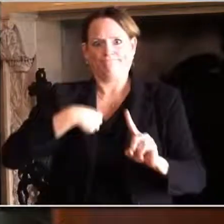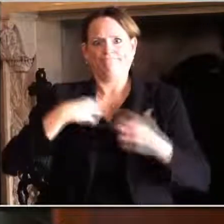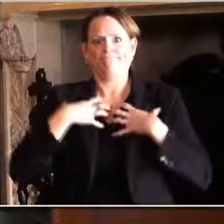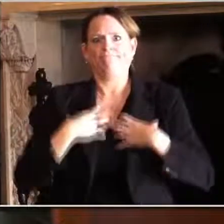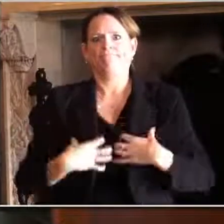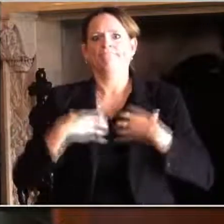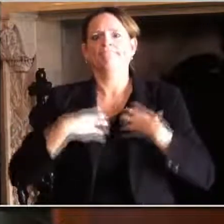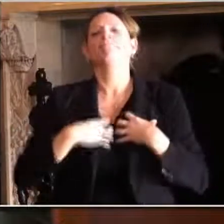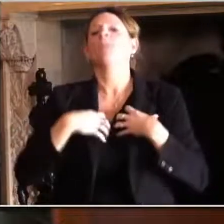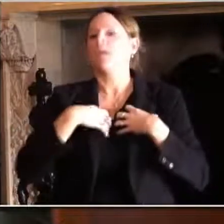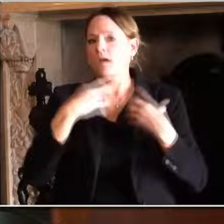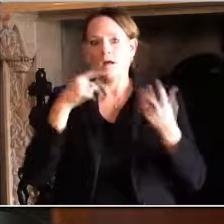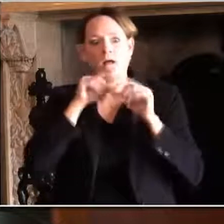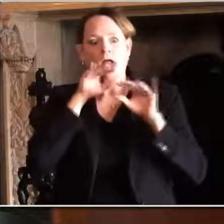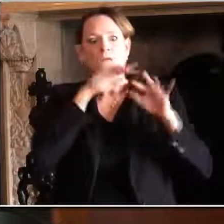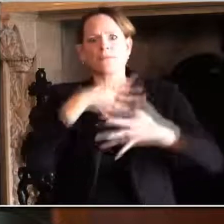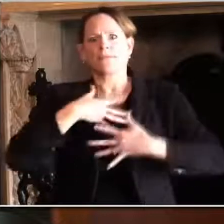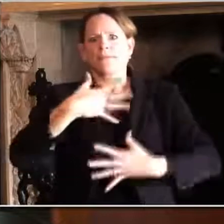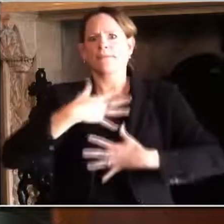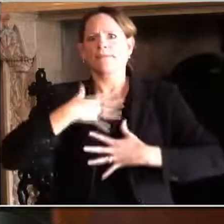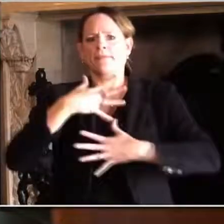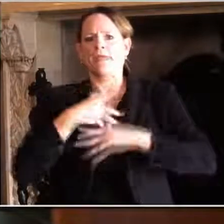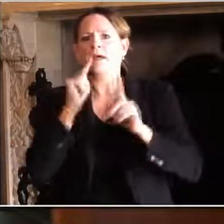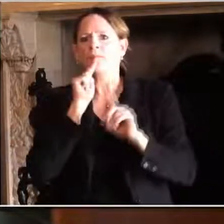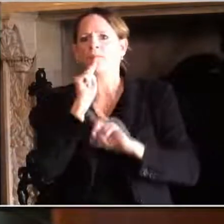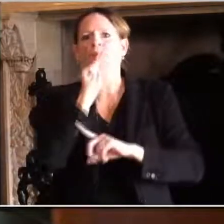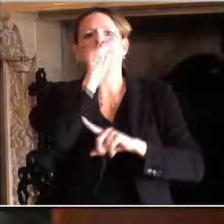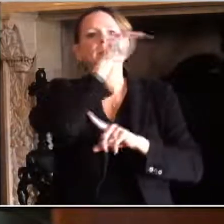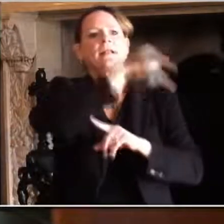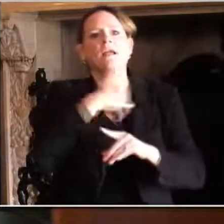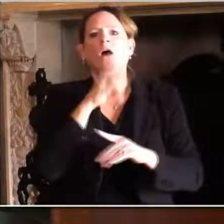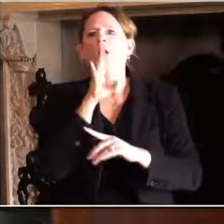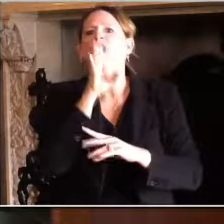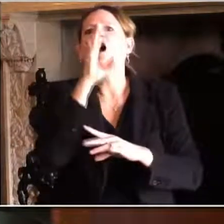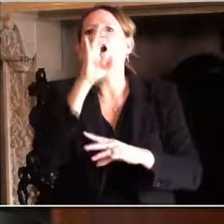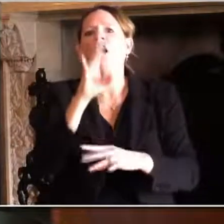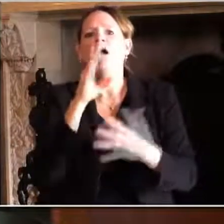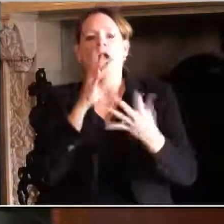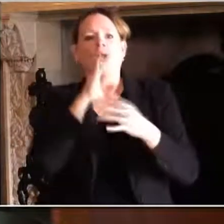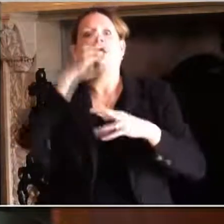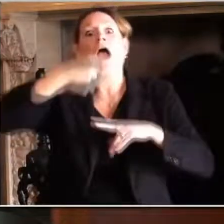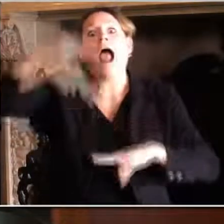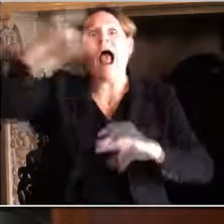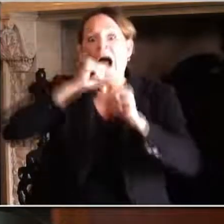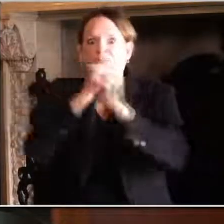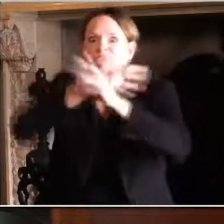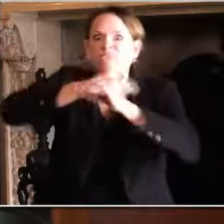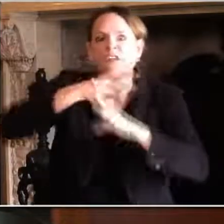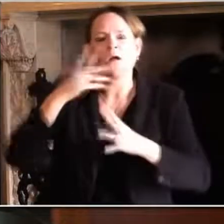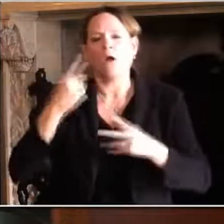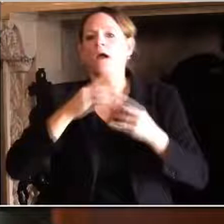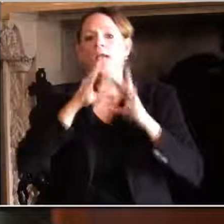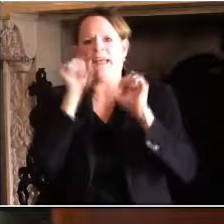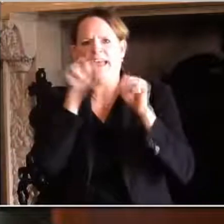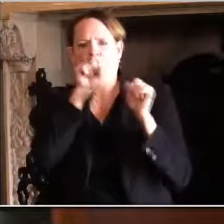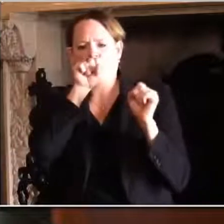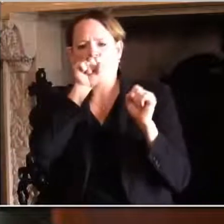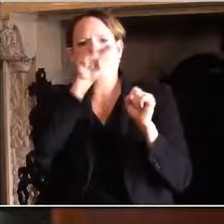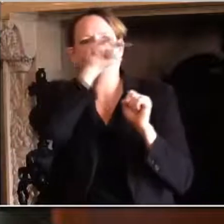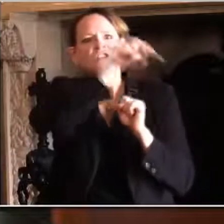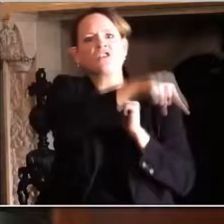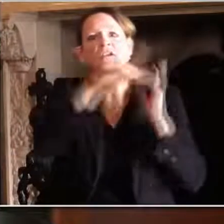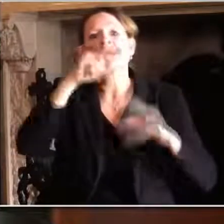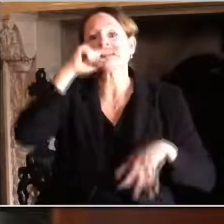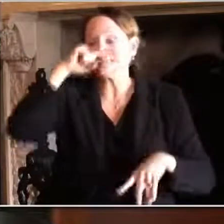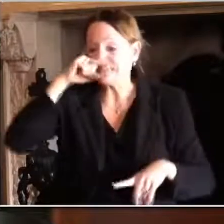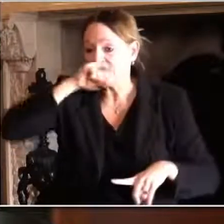air. The droplets can pass from one person to another when someone coughs or sneezes, or even when someone talks or